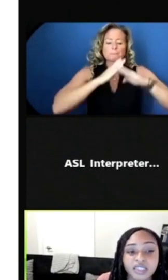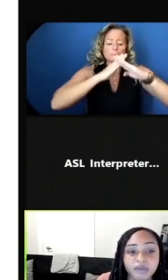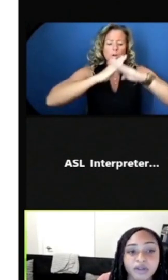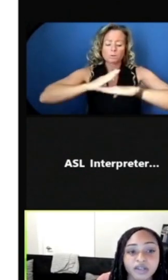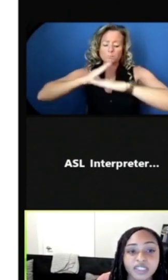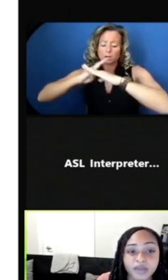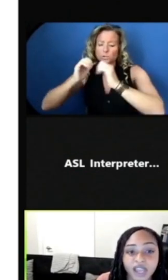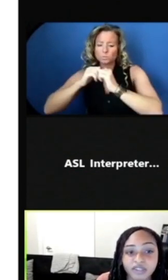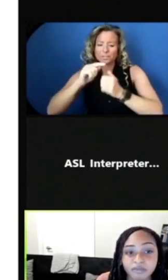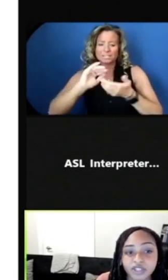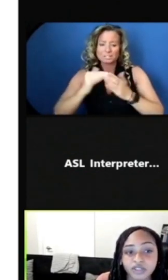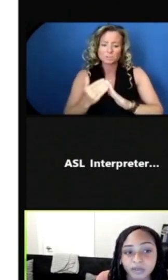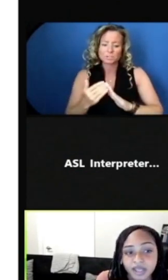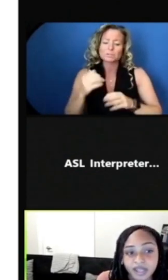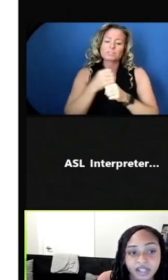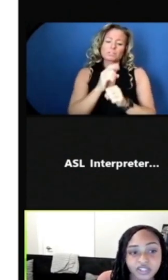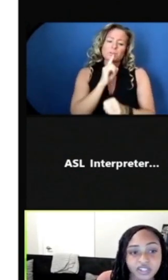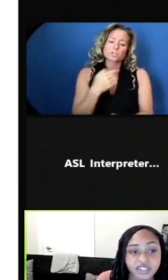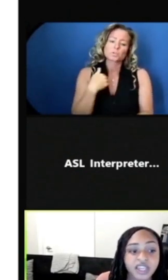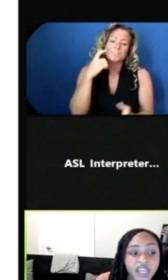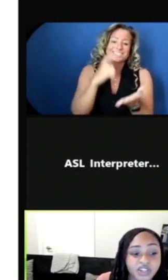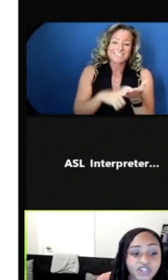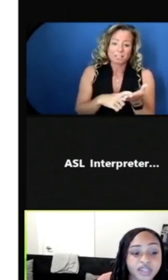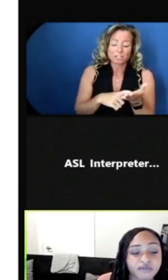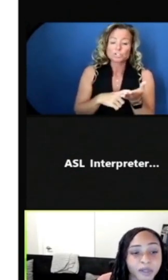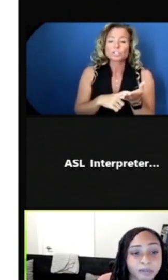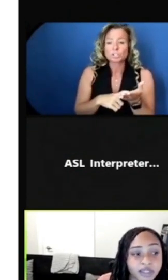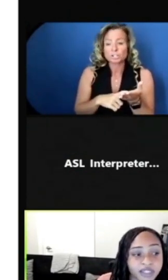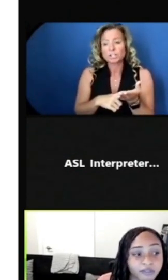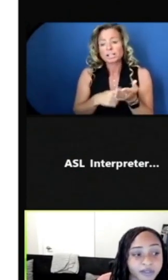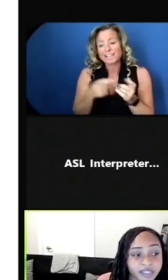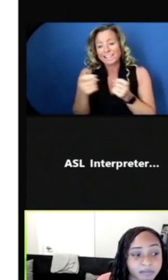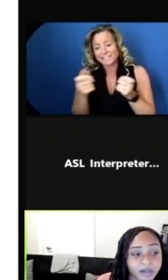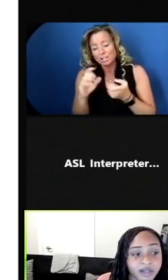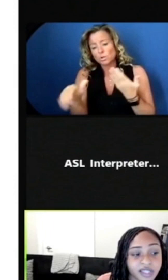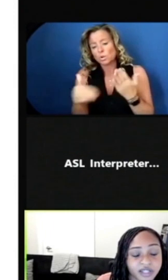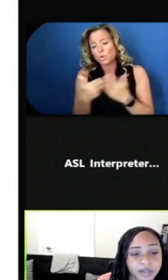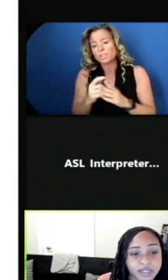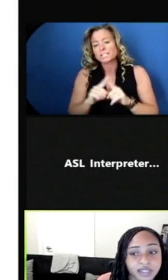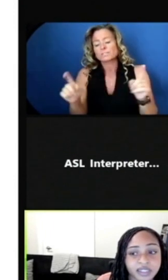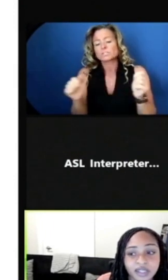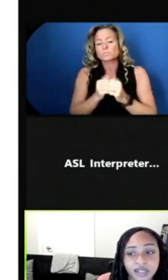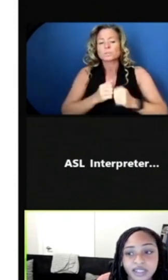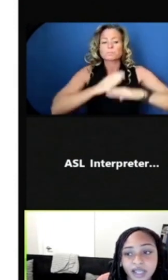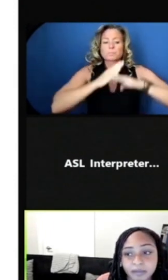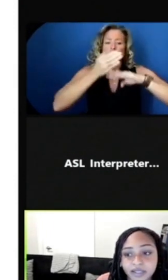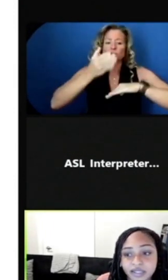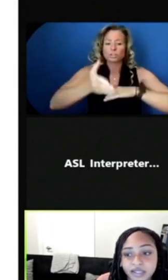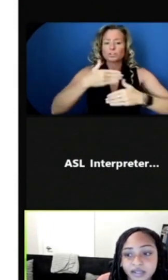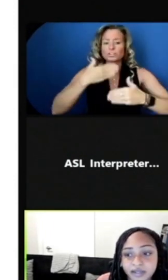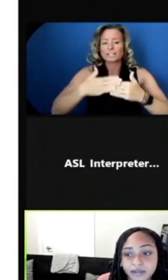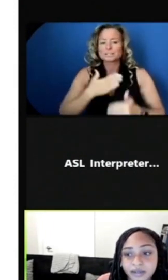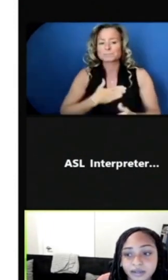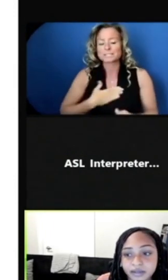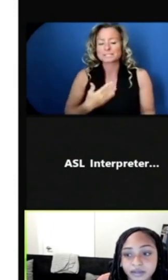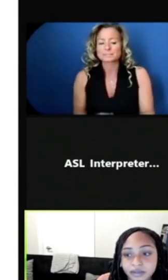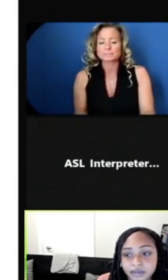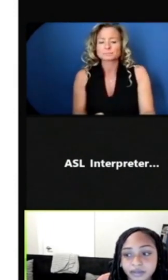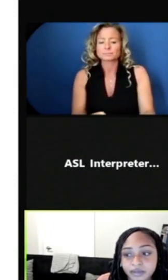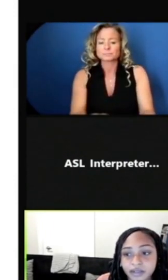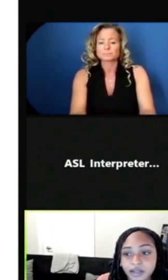amongst these communities, and we have to make sure that we acknowledge this and address the difference in barriers that do exist. Next slide, please.